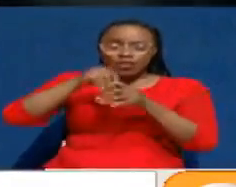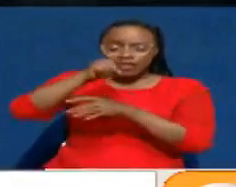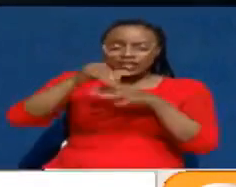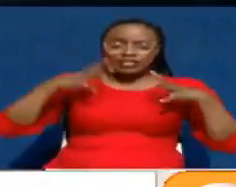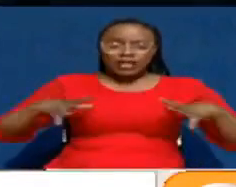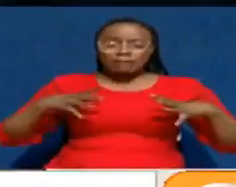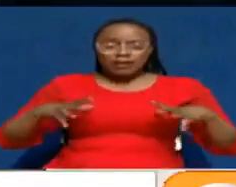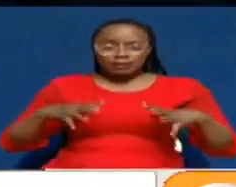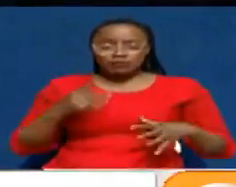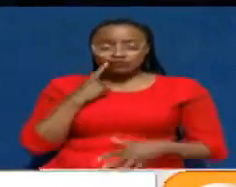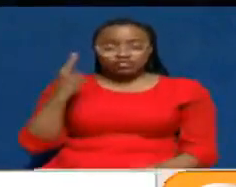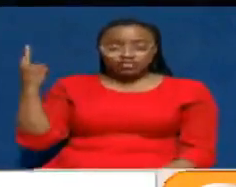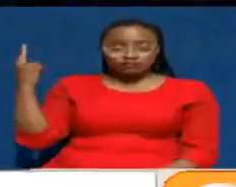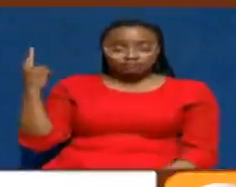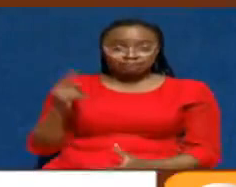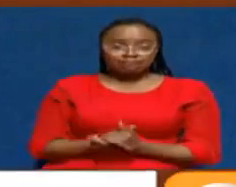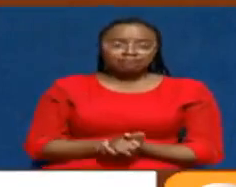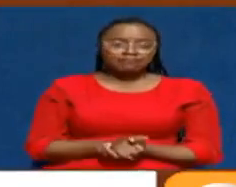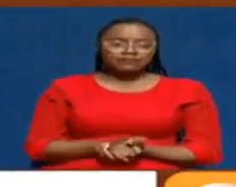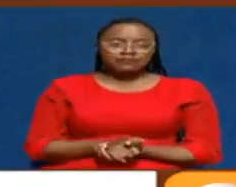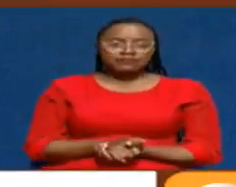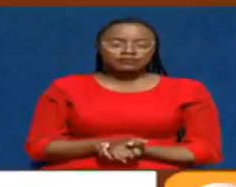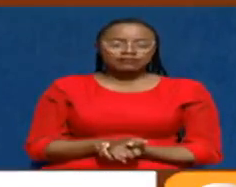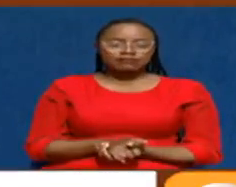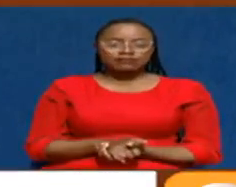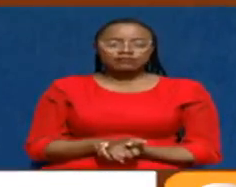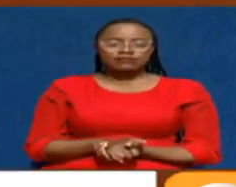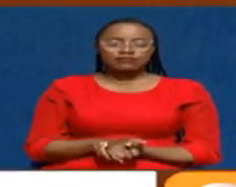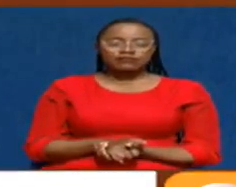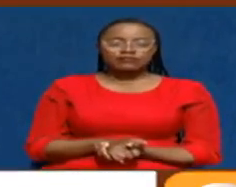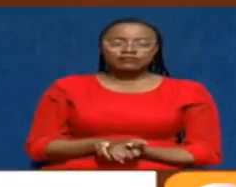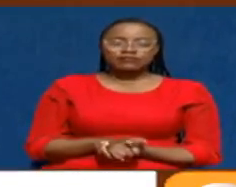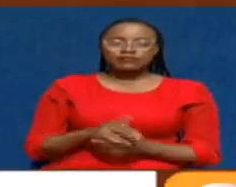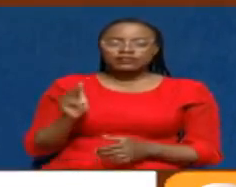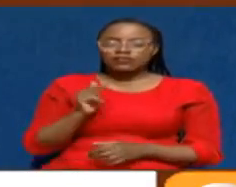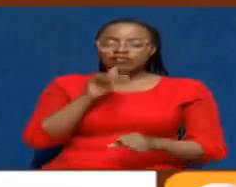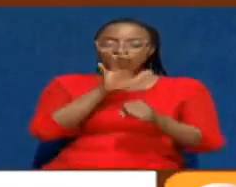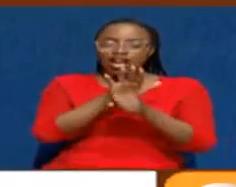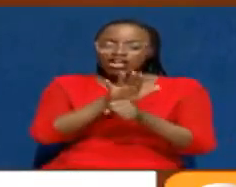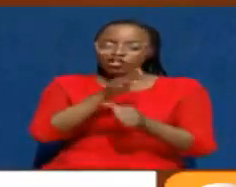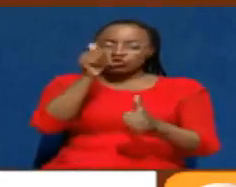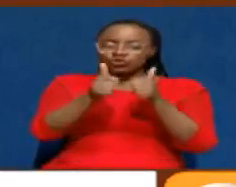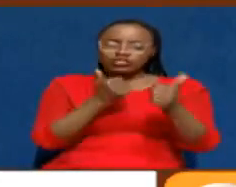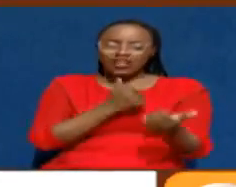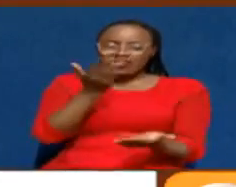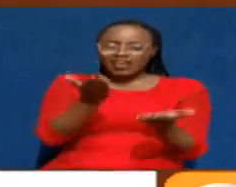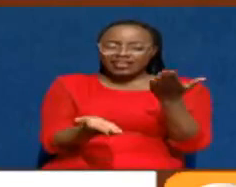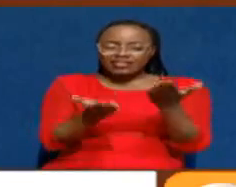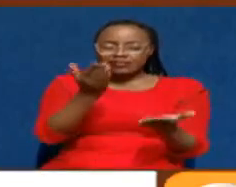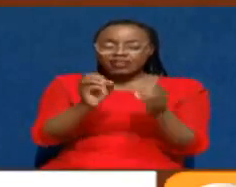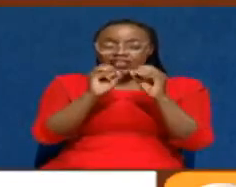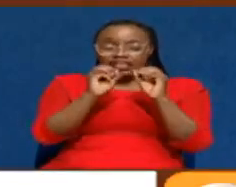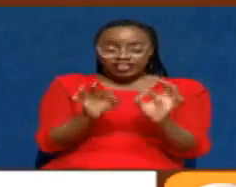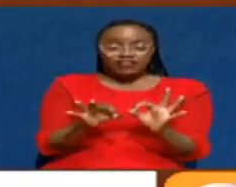population, respectively. Let us take care of ourselves. You're still out here. If you're not vaccinated, please get vaccinated. If you're